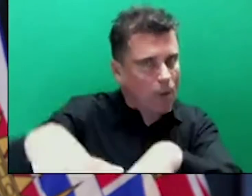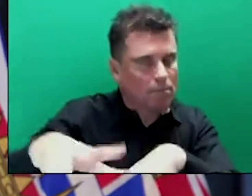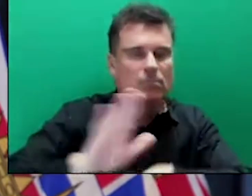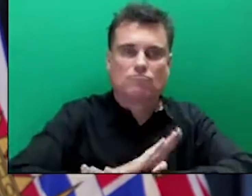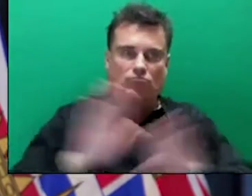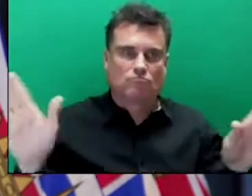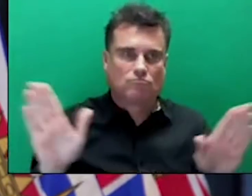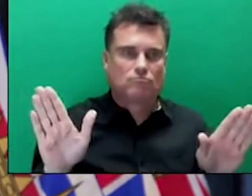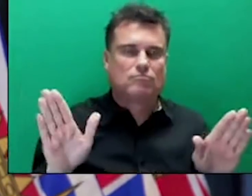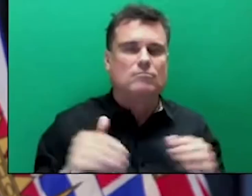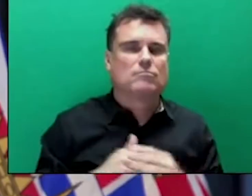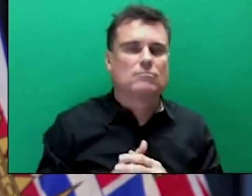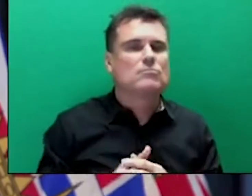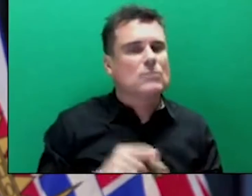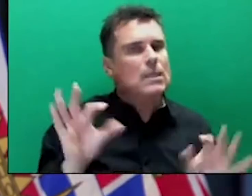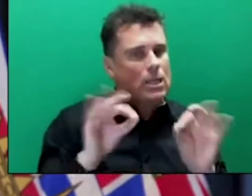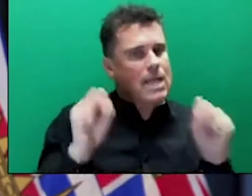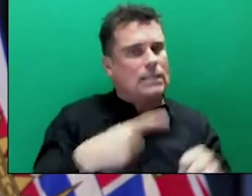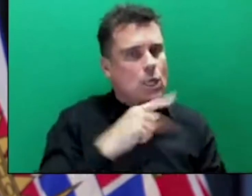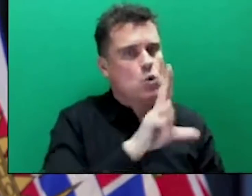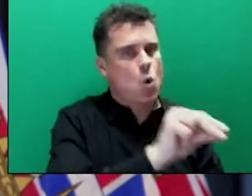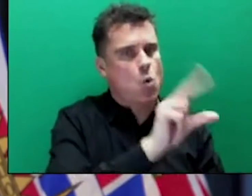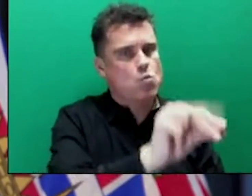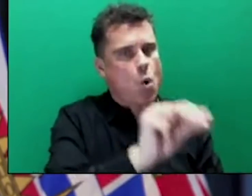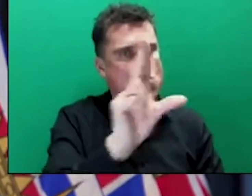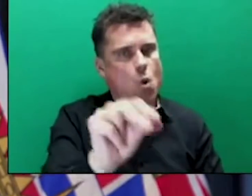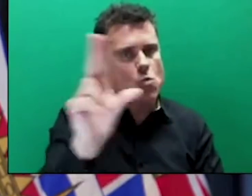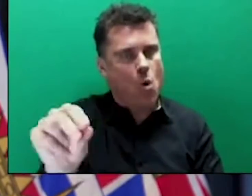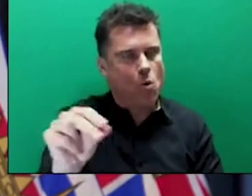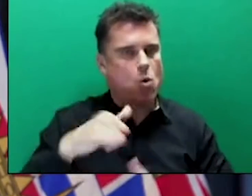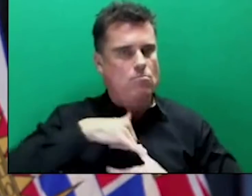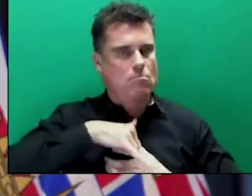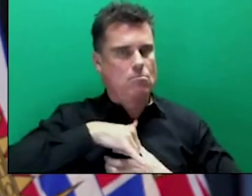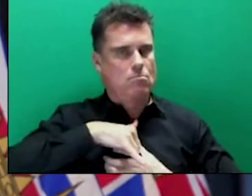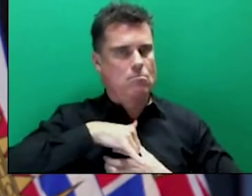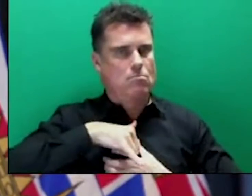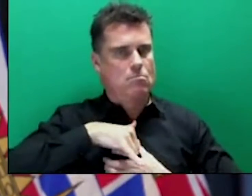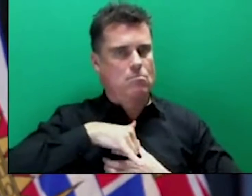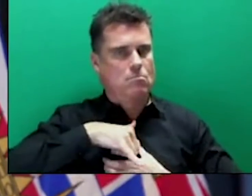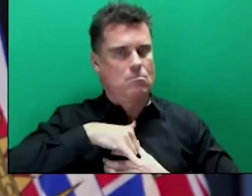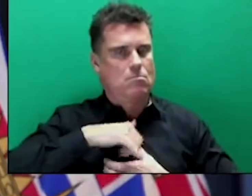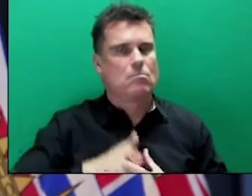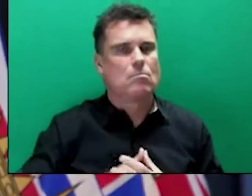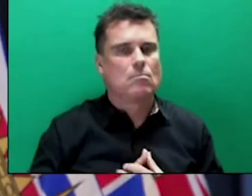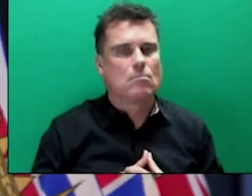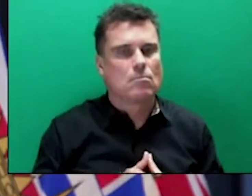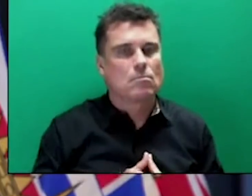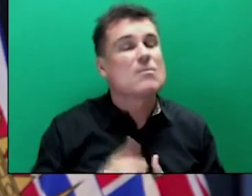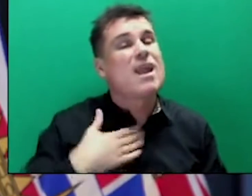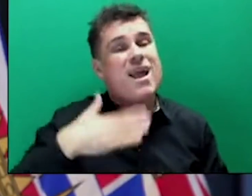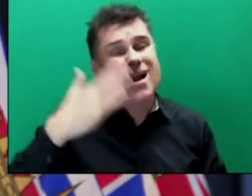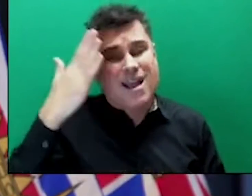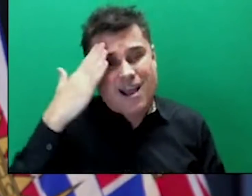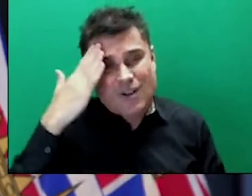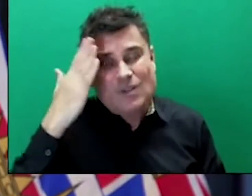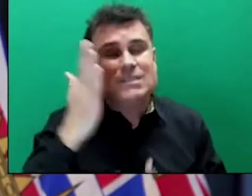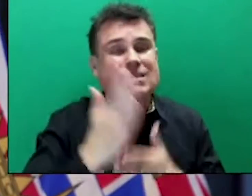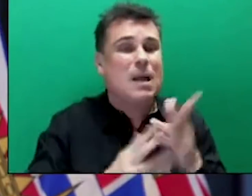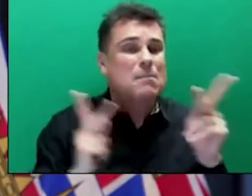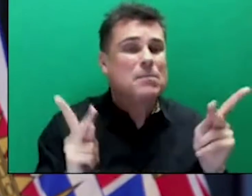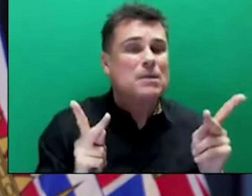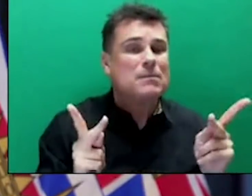really important. And yes, we have had people fined who have had parties who've disobeyed this, but that